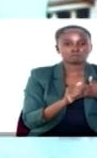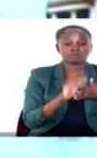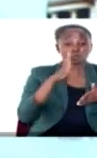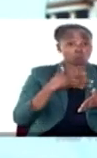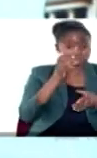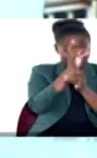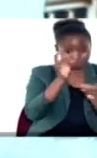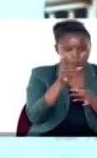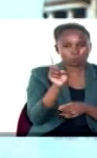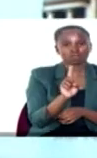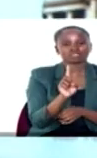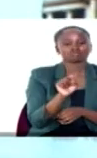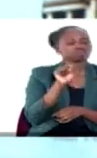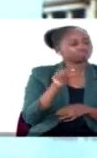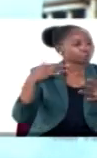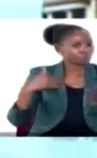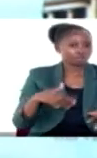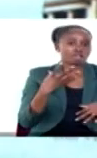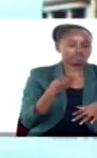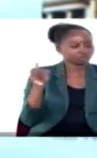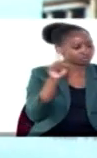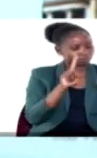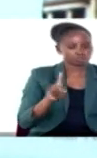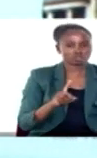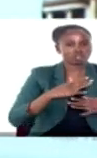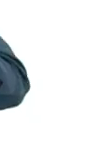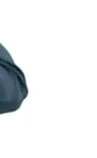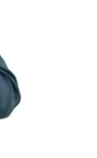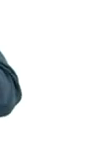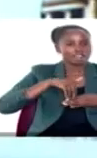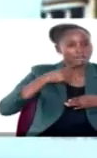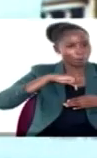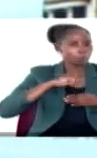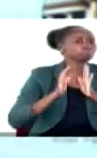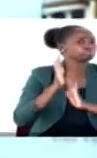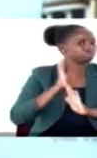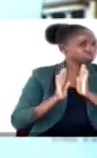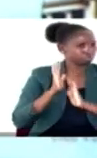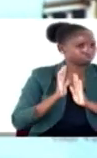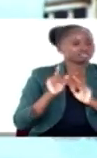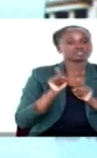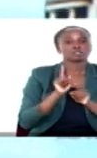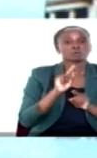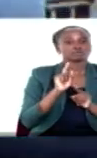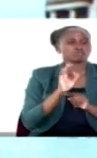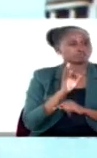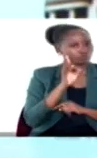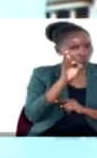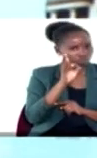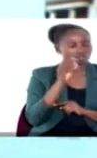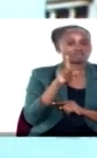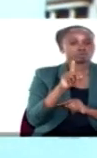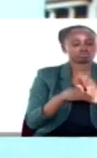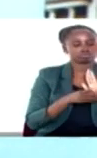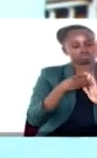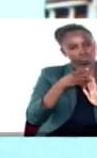you occupy a special place in our history and in the future development